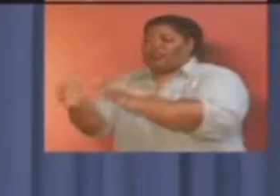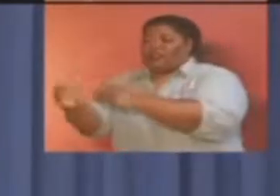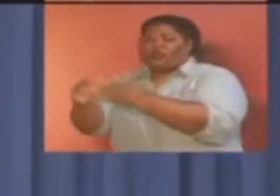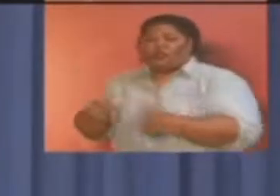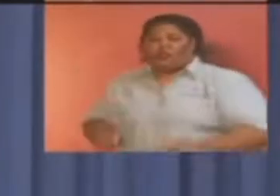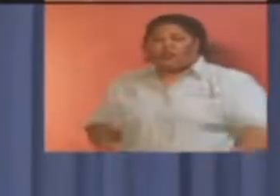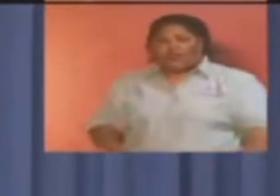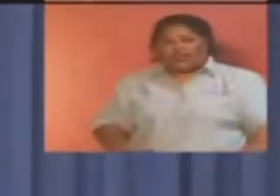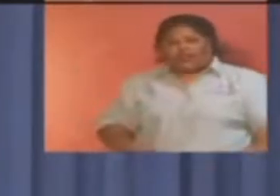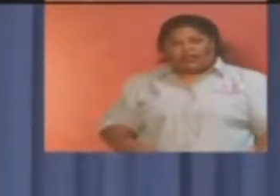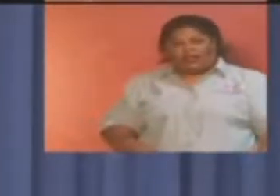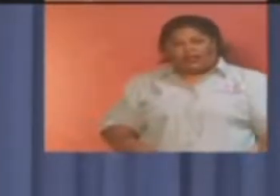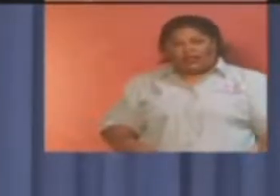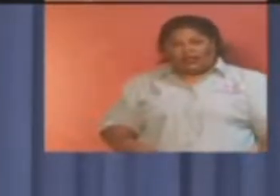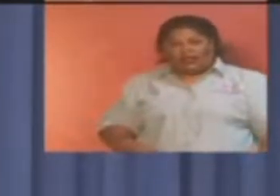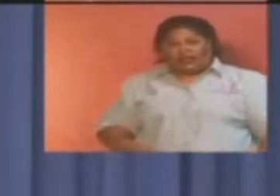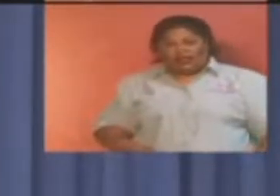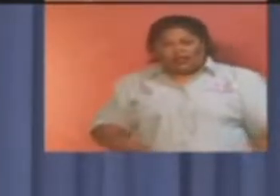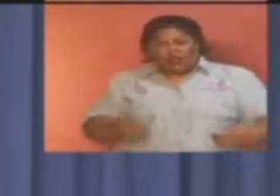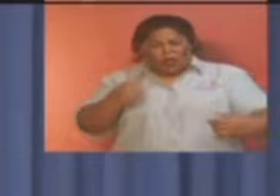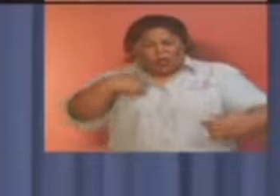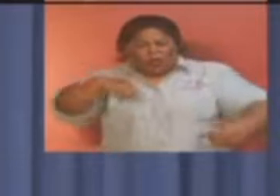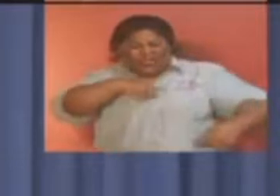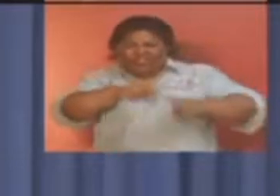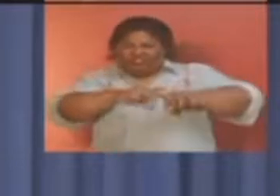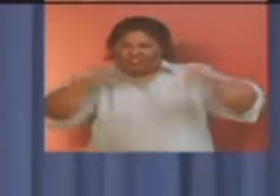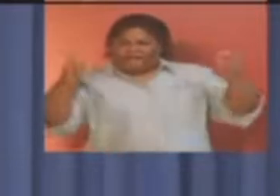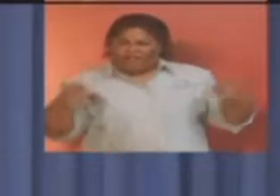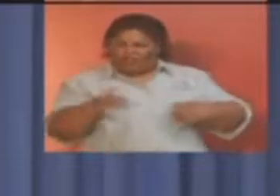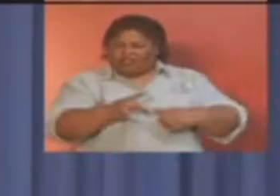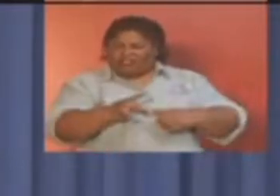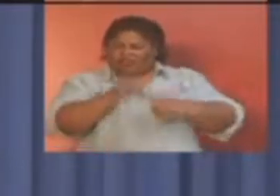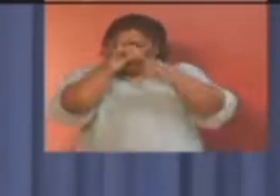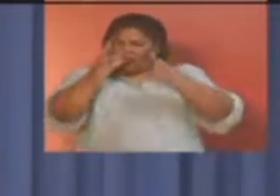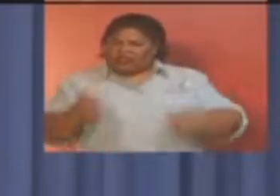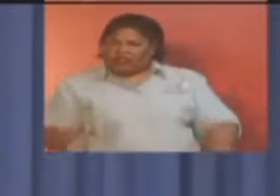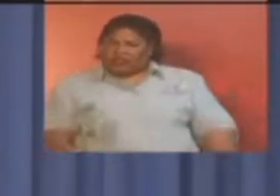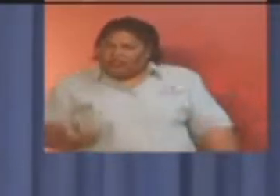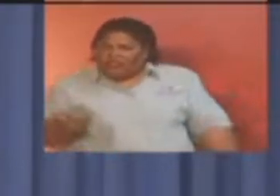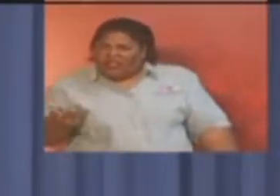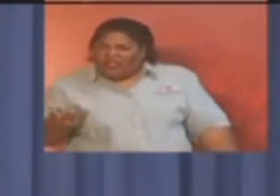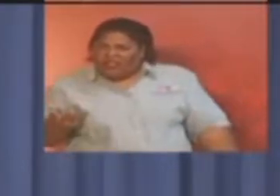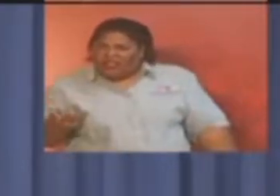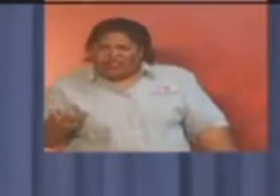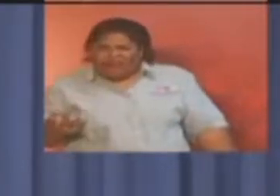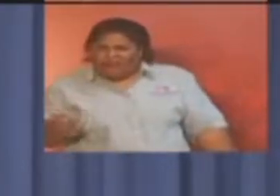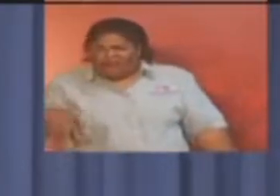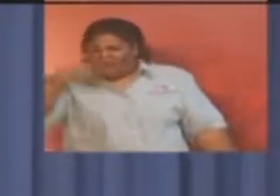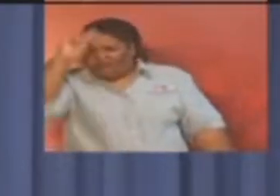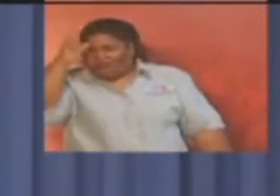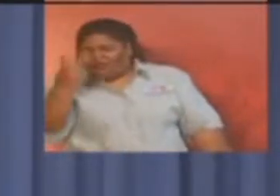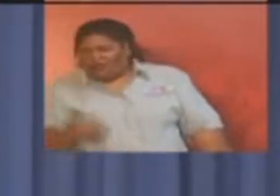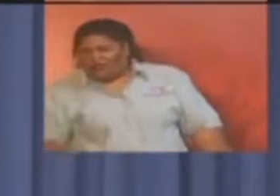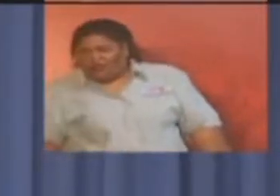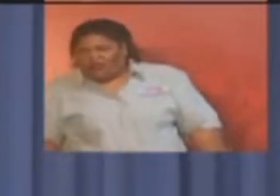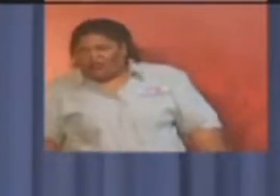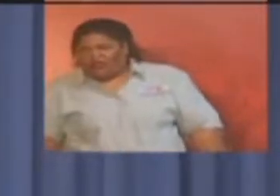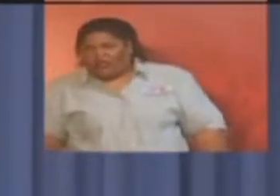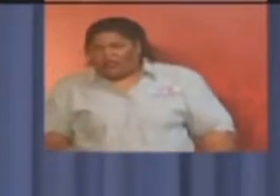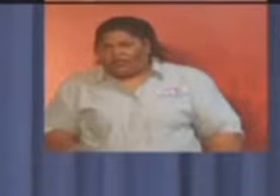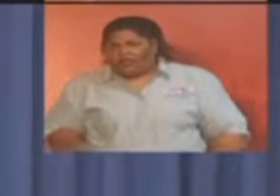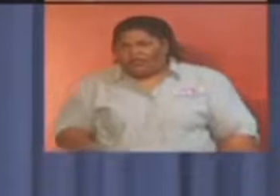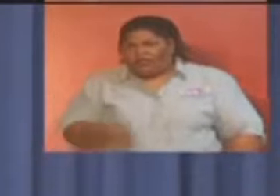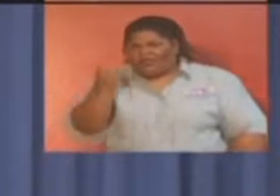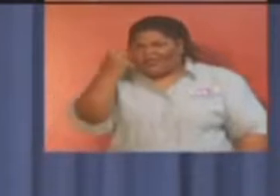in the population that undermines what we're doing. We have been monitoring our communities, especially our urban or